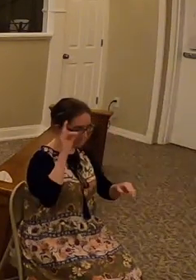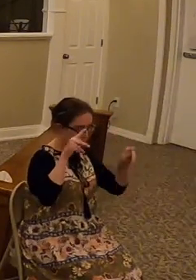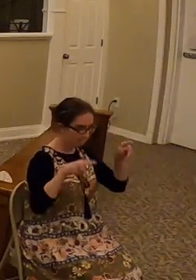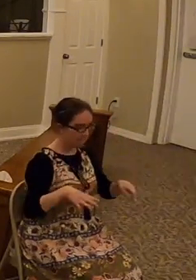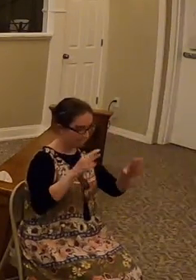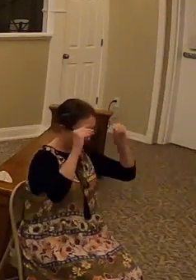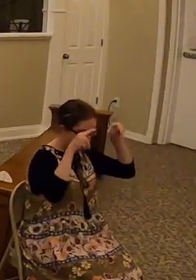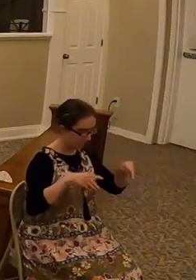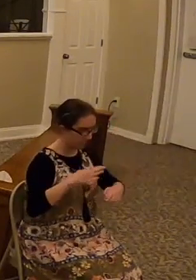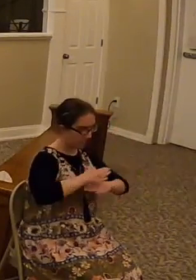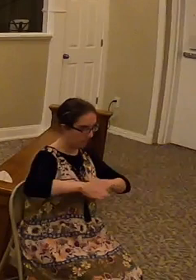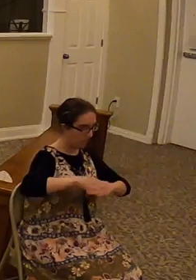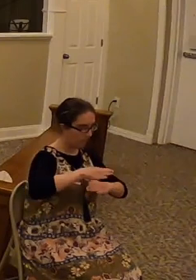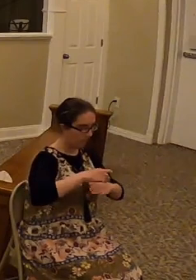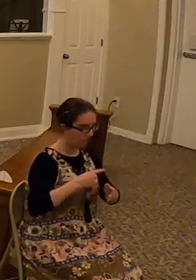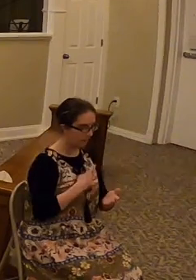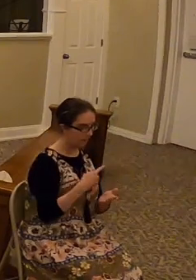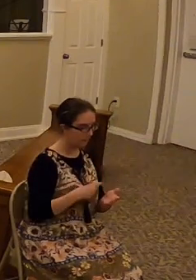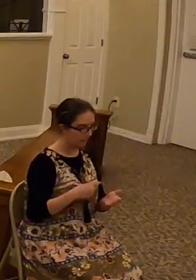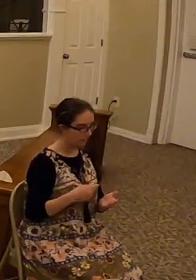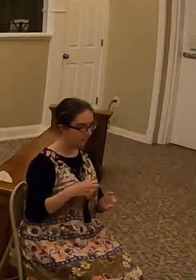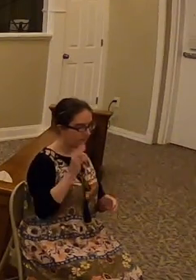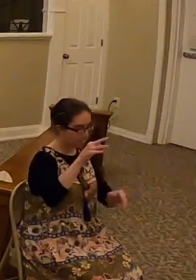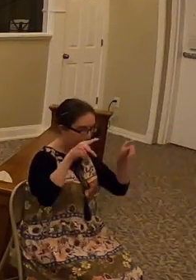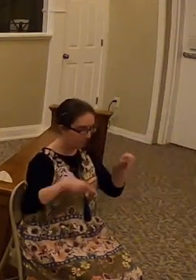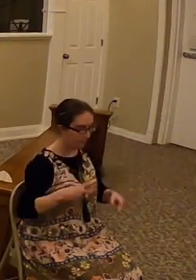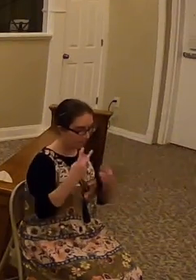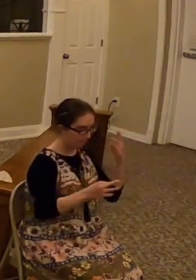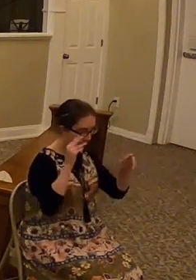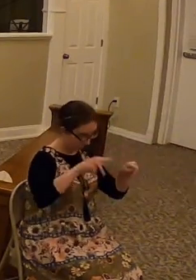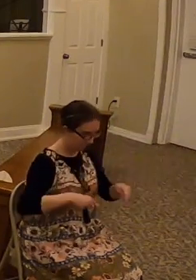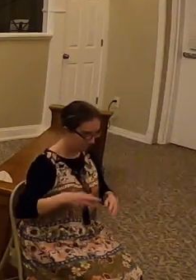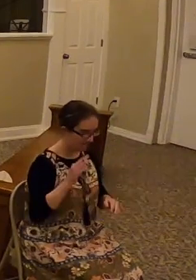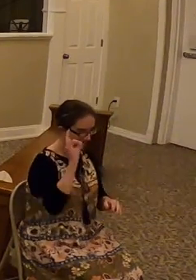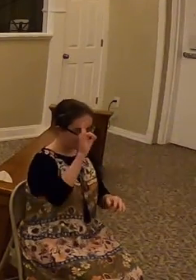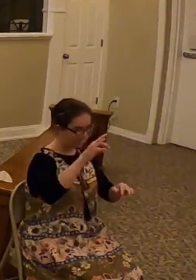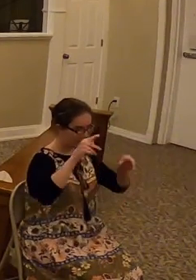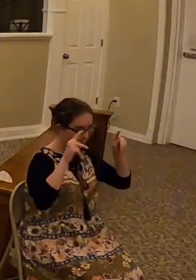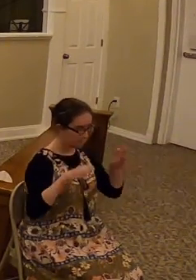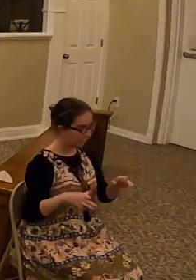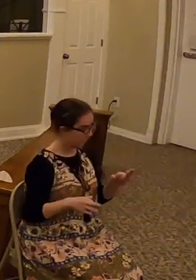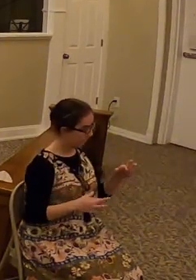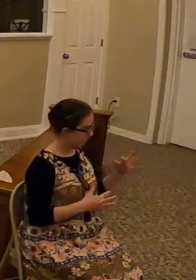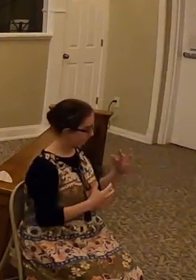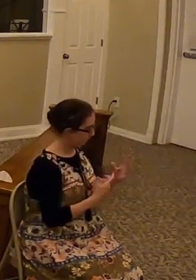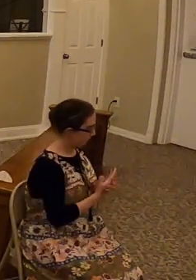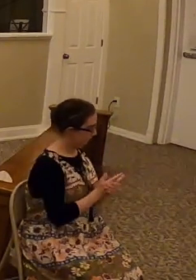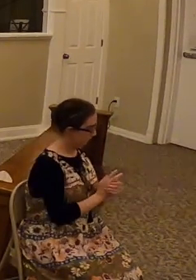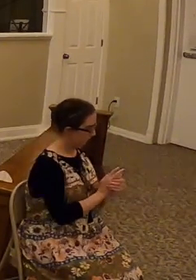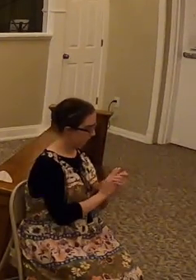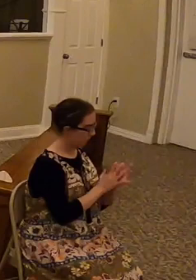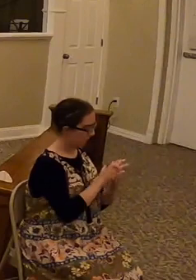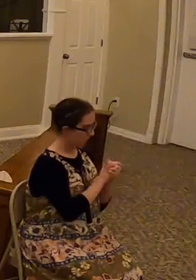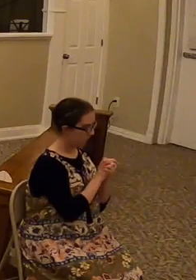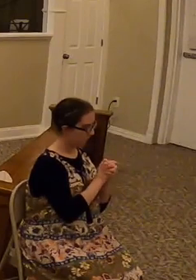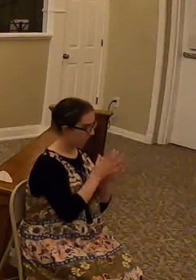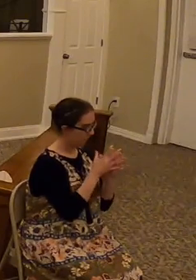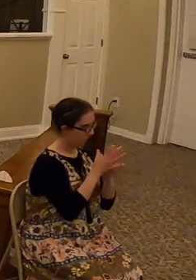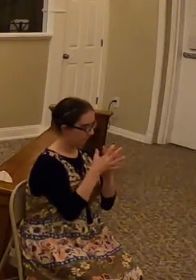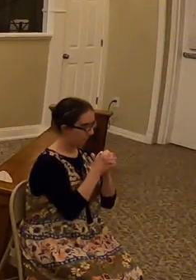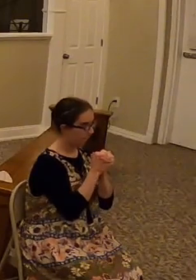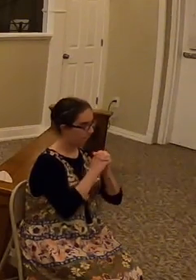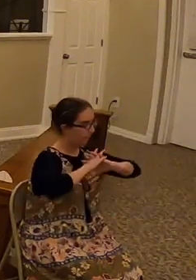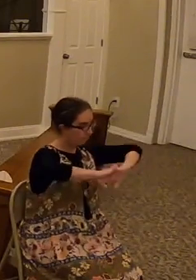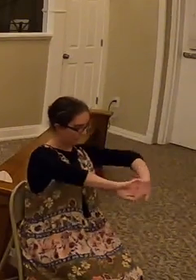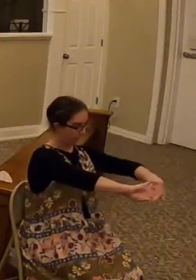and the teacher overlap. Sometimes a pastor and evangelist overlap. Sometimes a pastor becomes in an